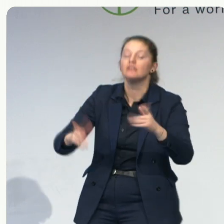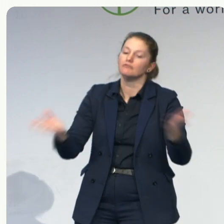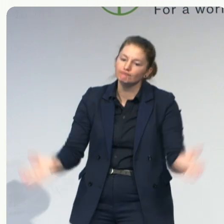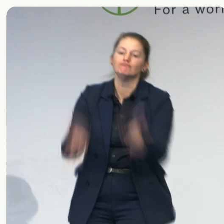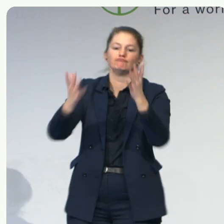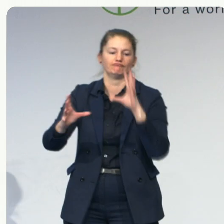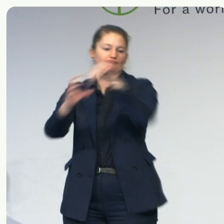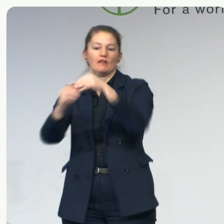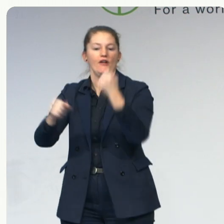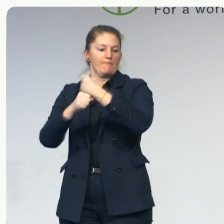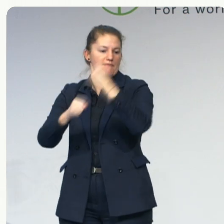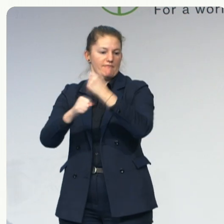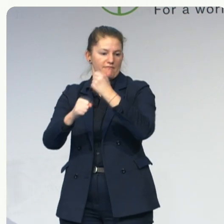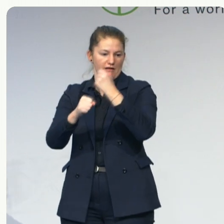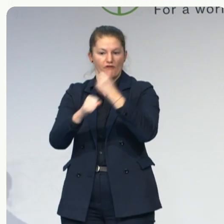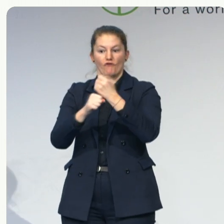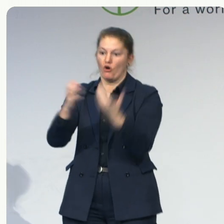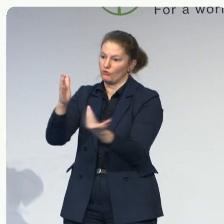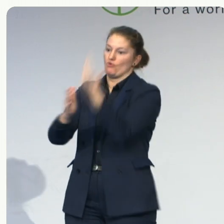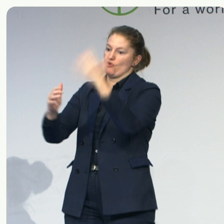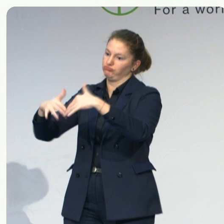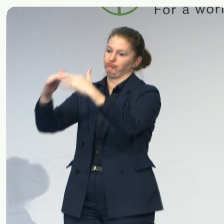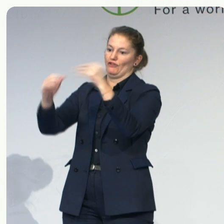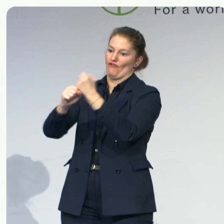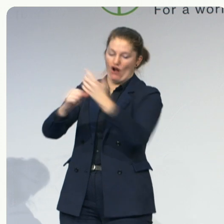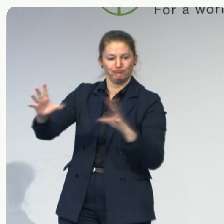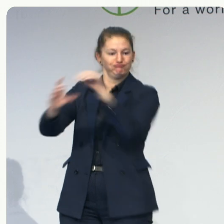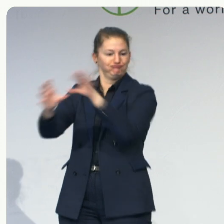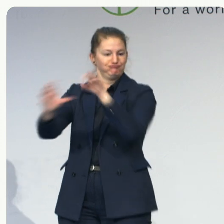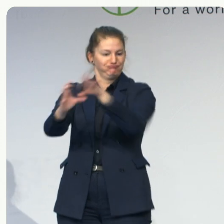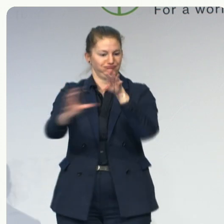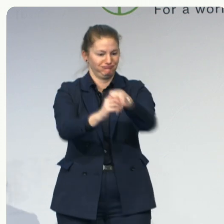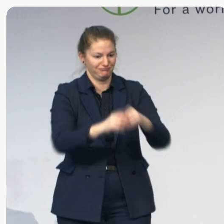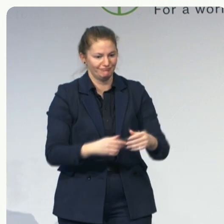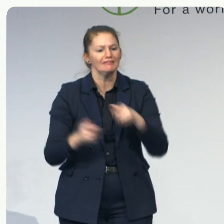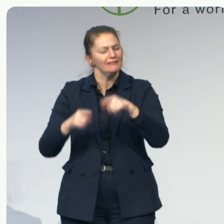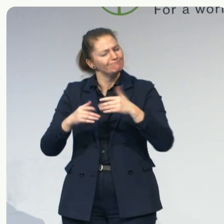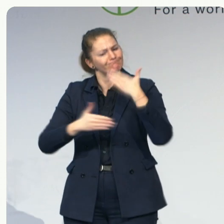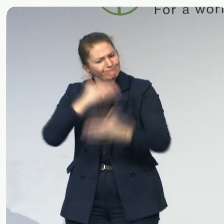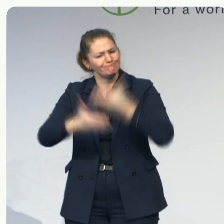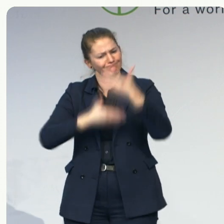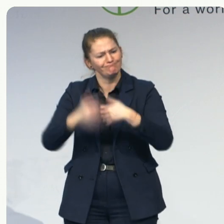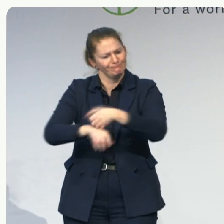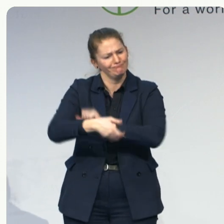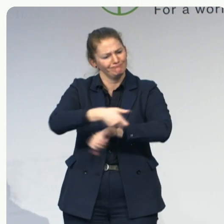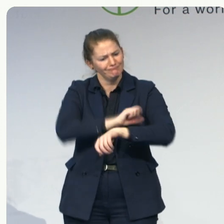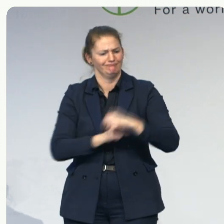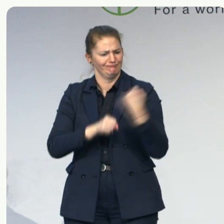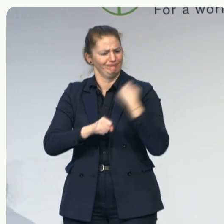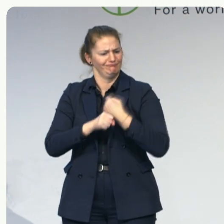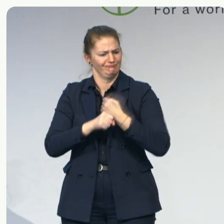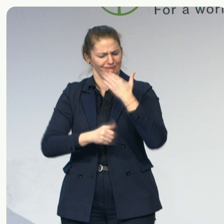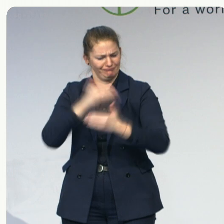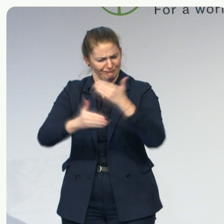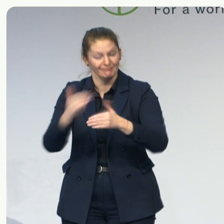have identified 3 specific areas of focus. First, our cooperation